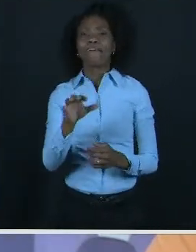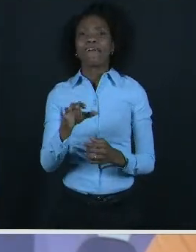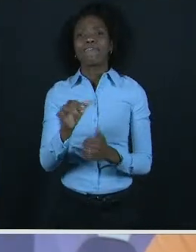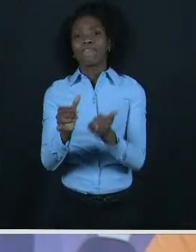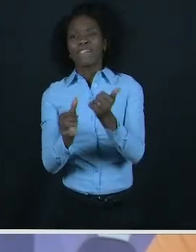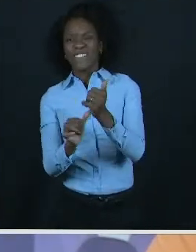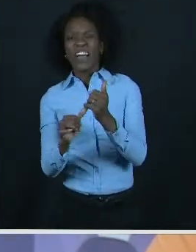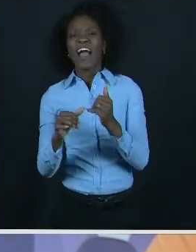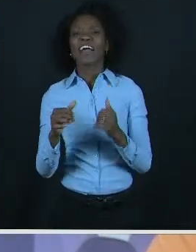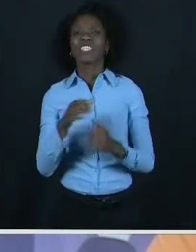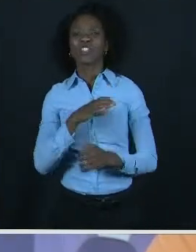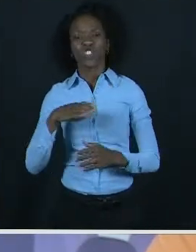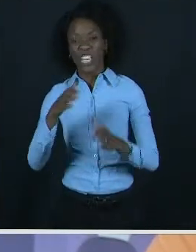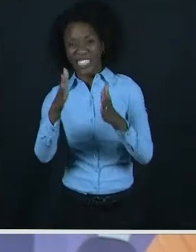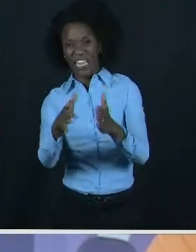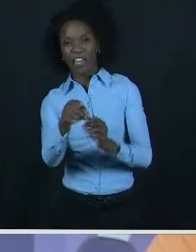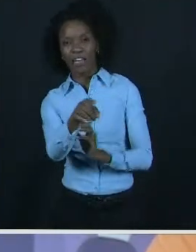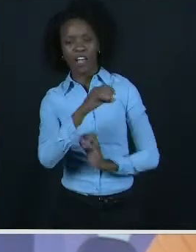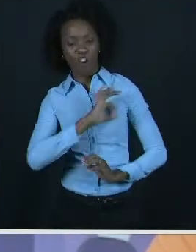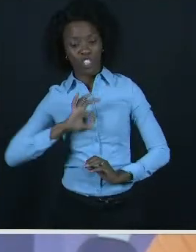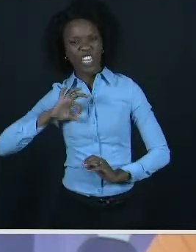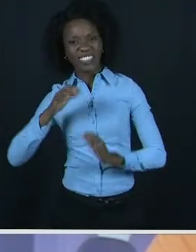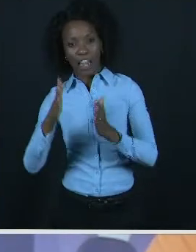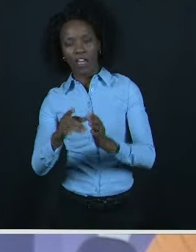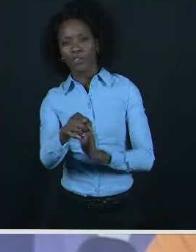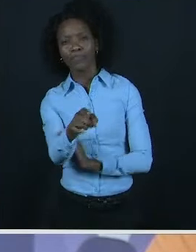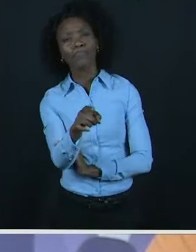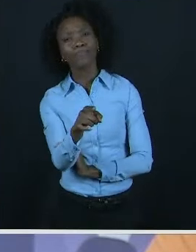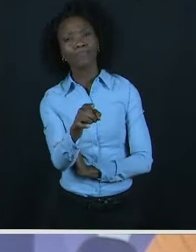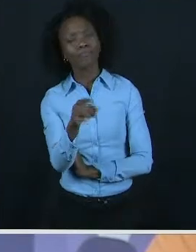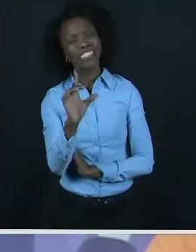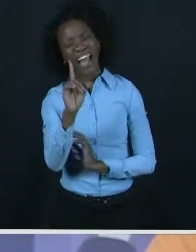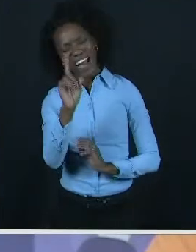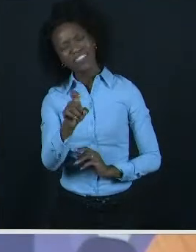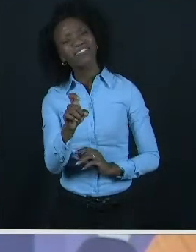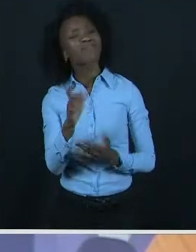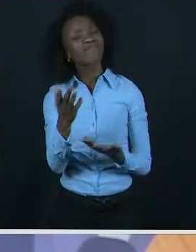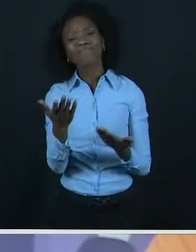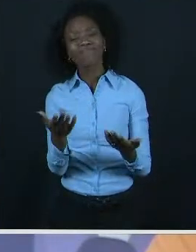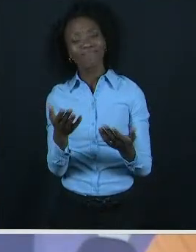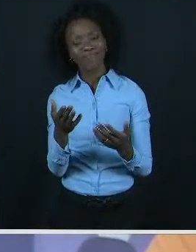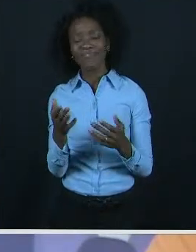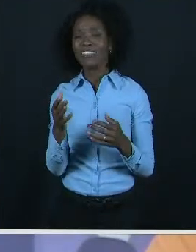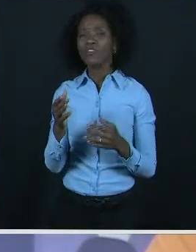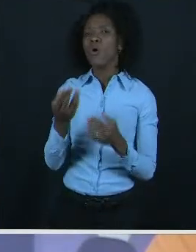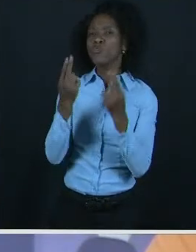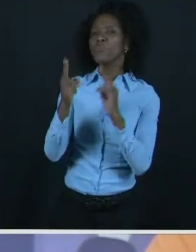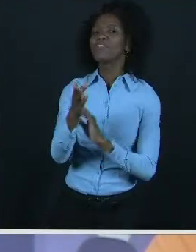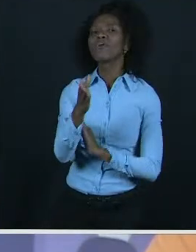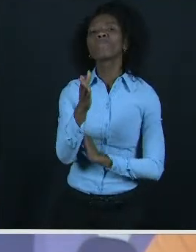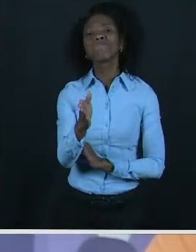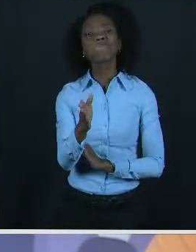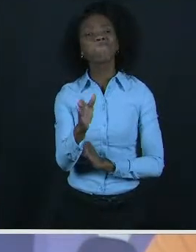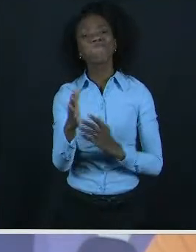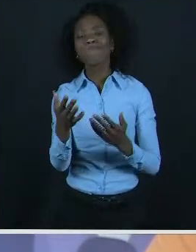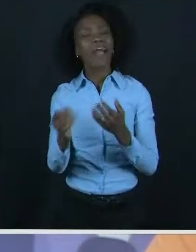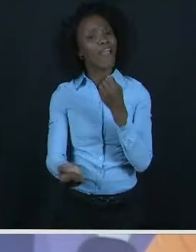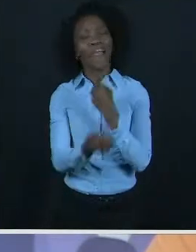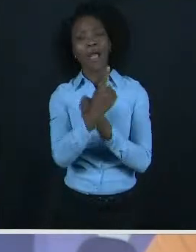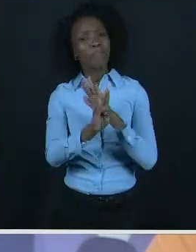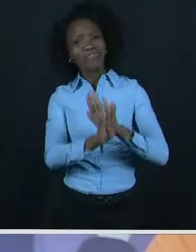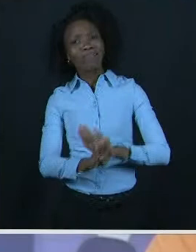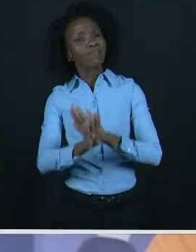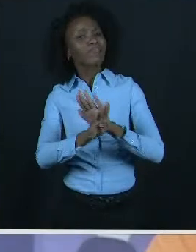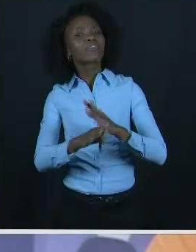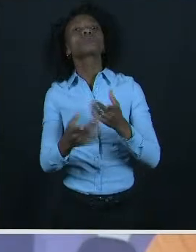how are they responding to gender-based violence on campus? And he said, Mr. President, we're